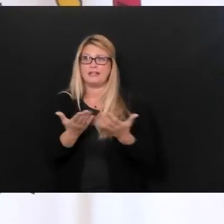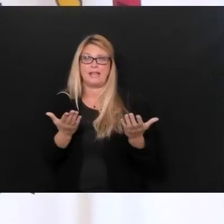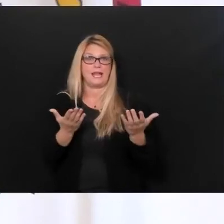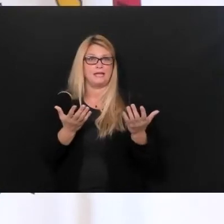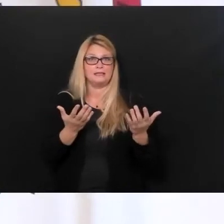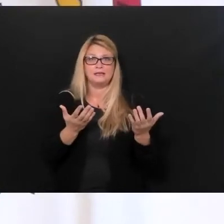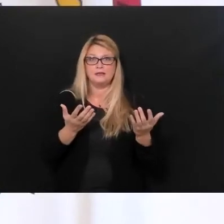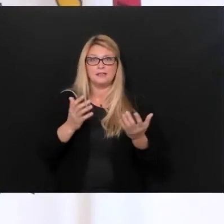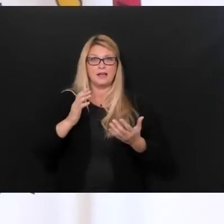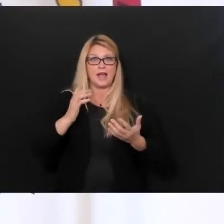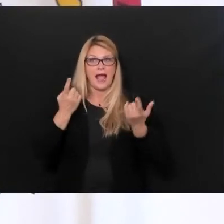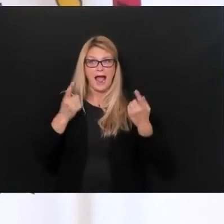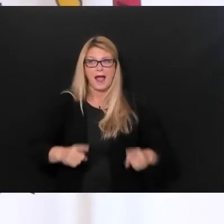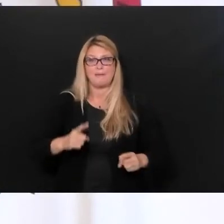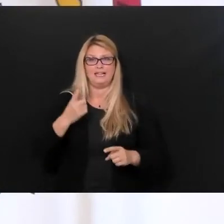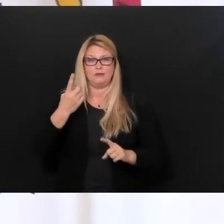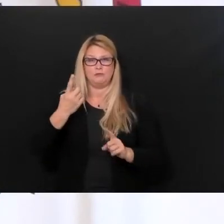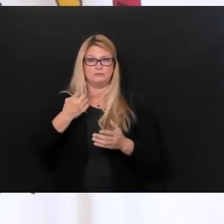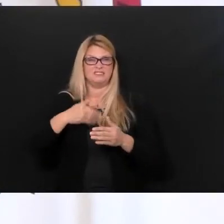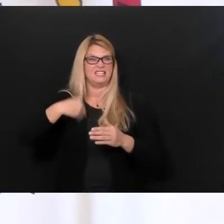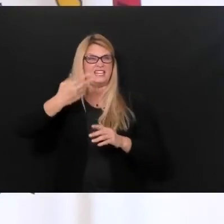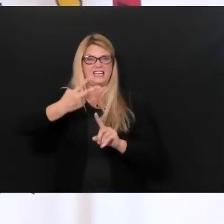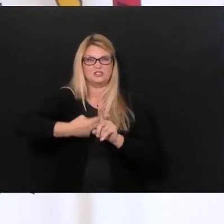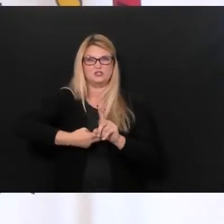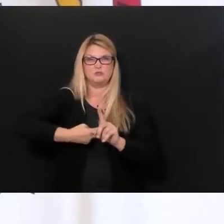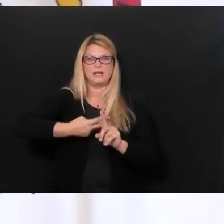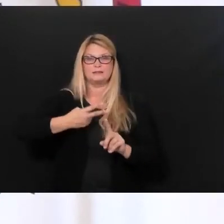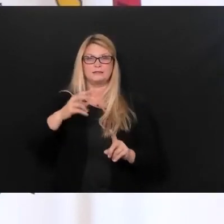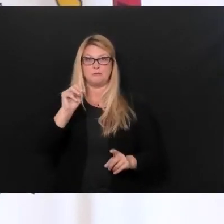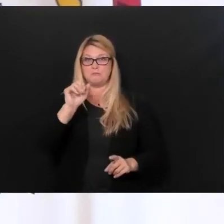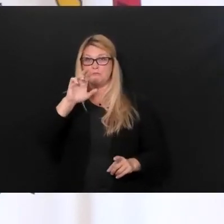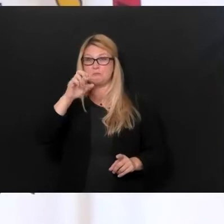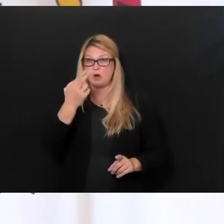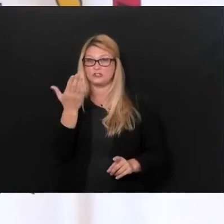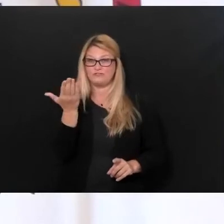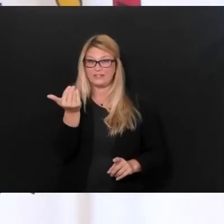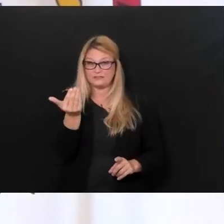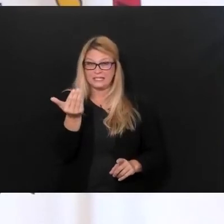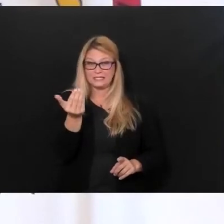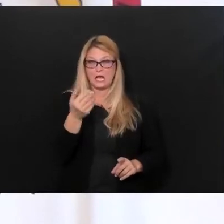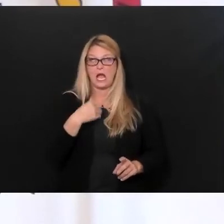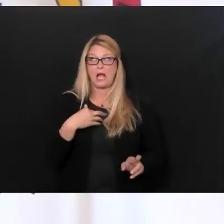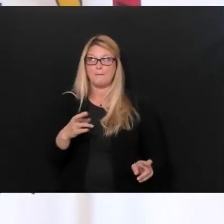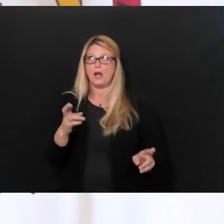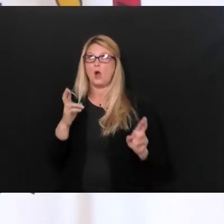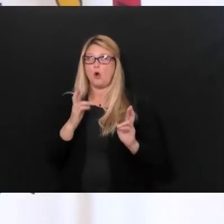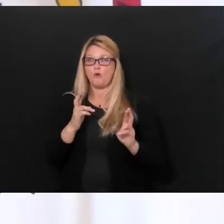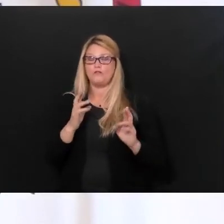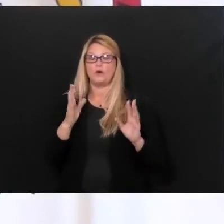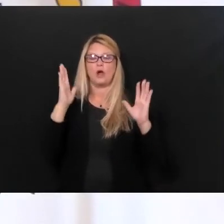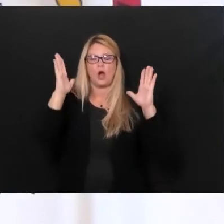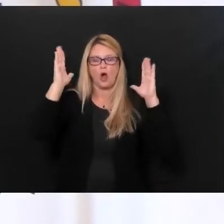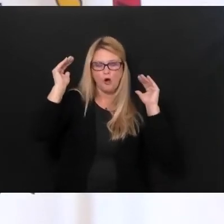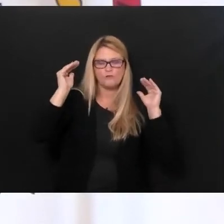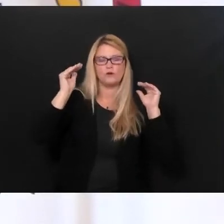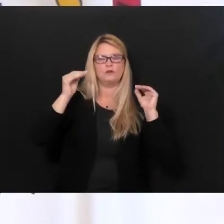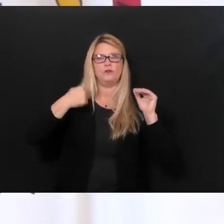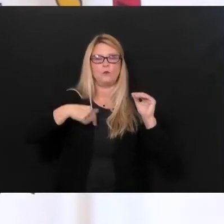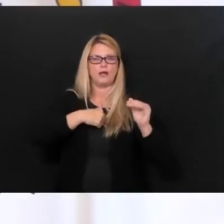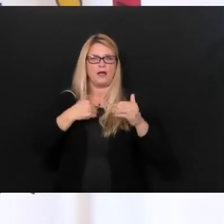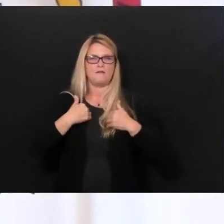within the next 2 months, by March the 15th, I am very hopeful that we will be in a situation at that point in time to